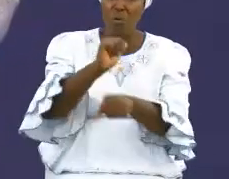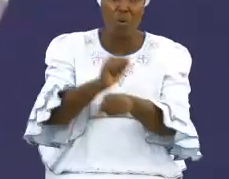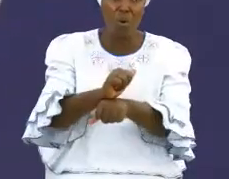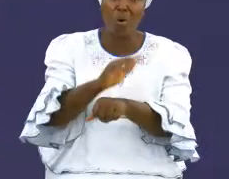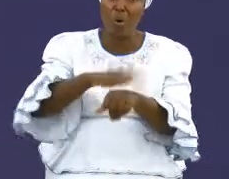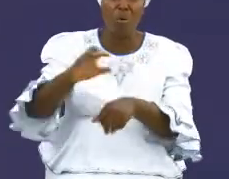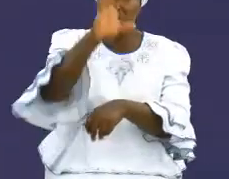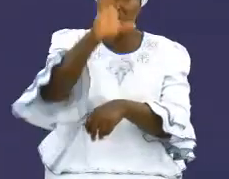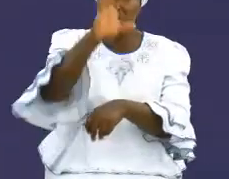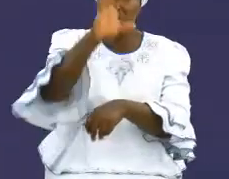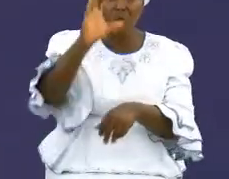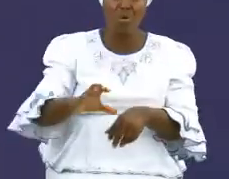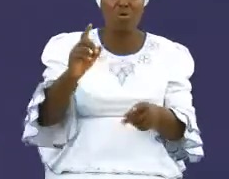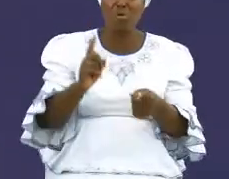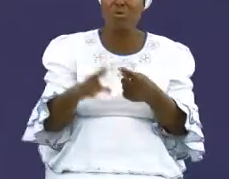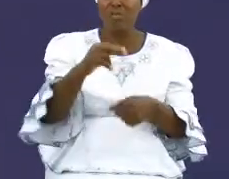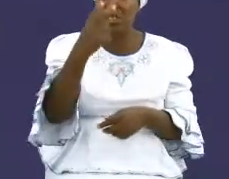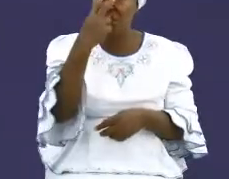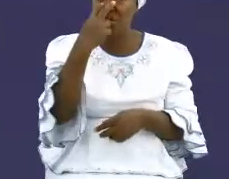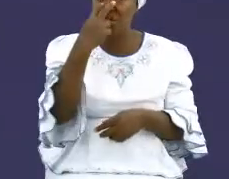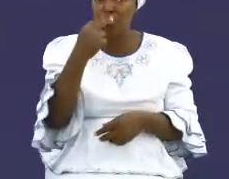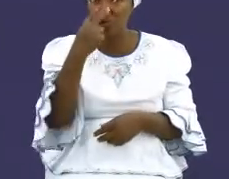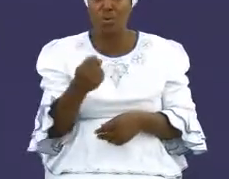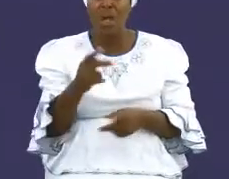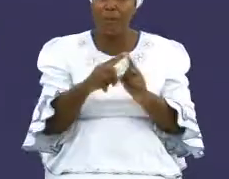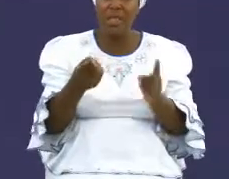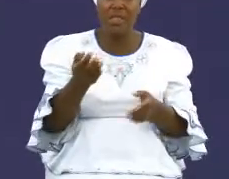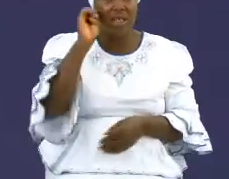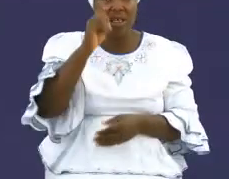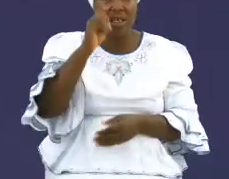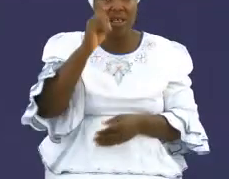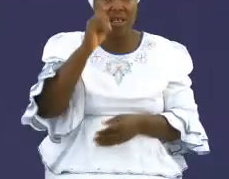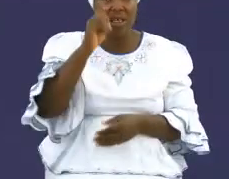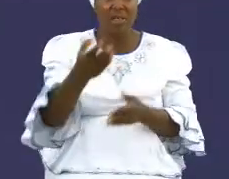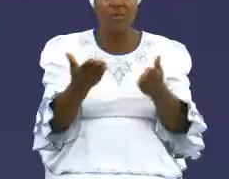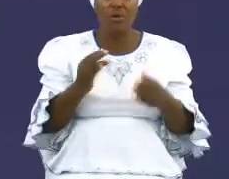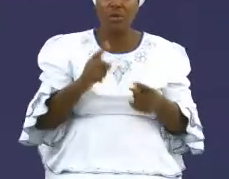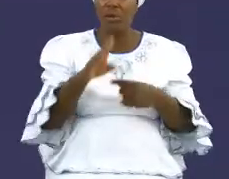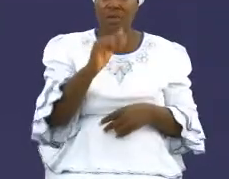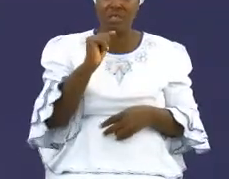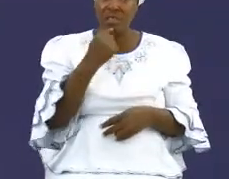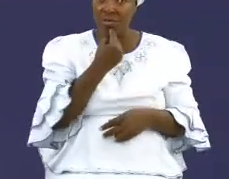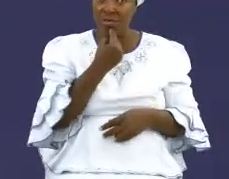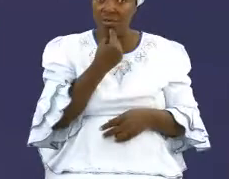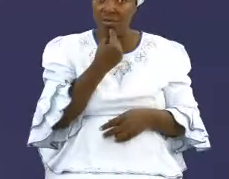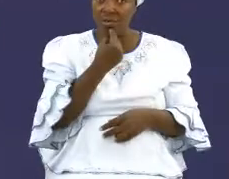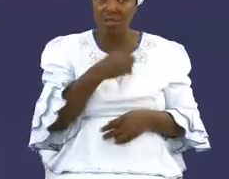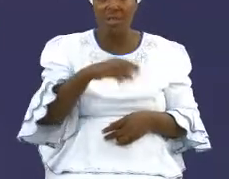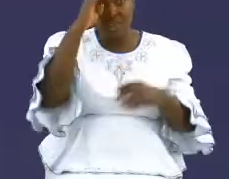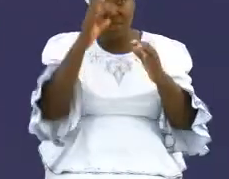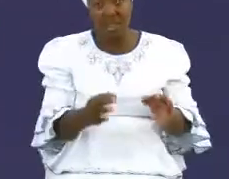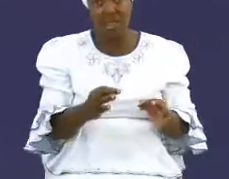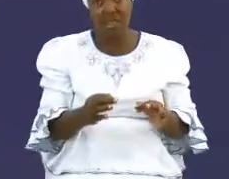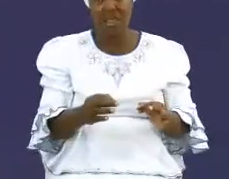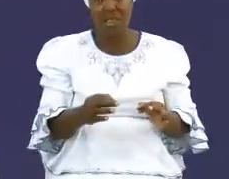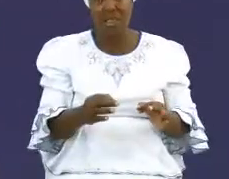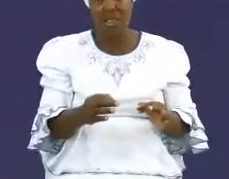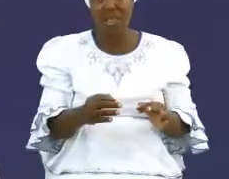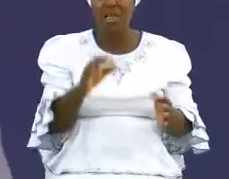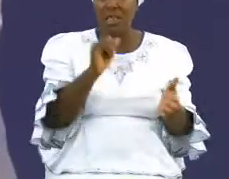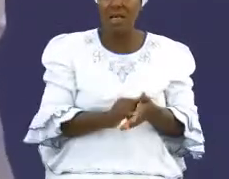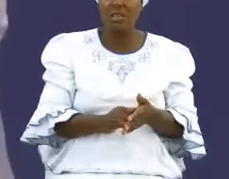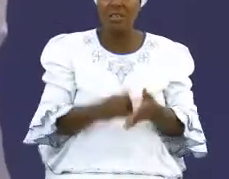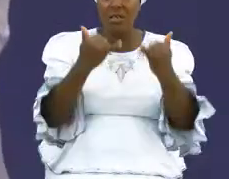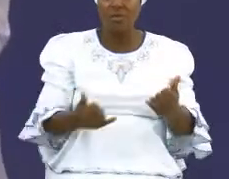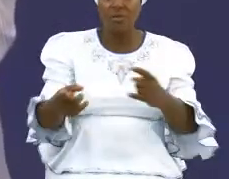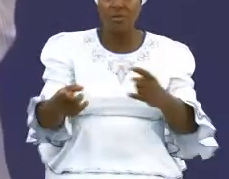a joke. He wants us to seriously make up our minds that today, as the